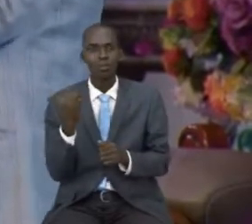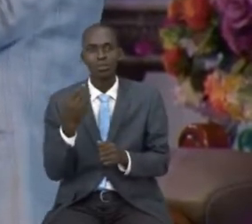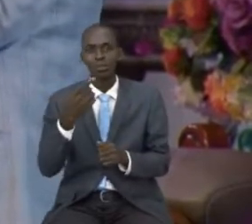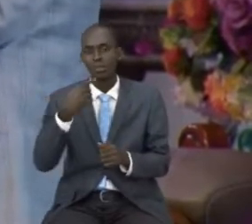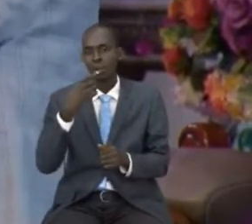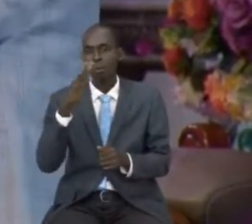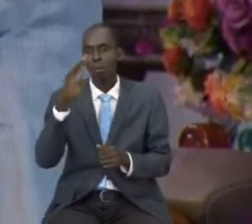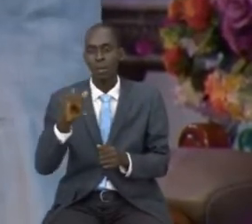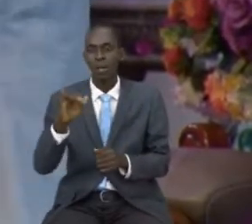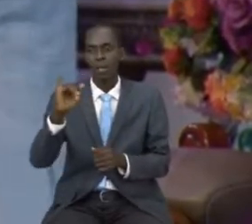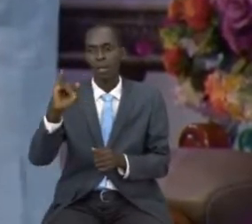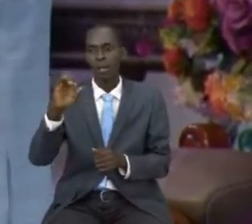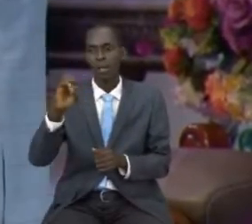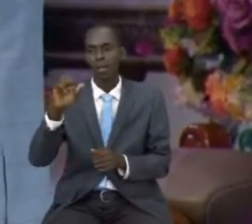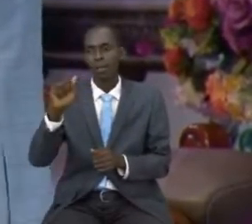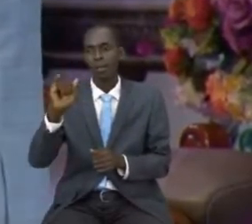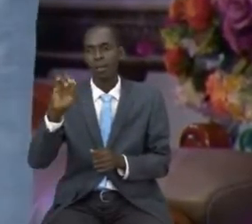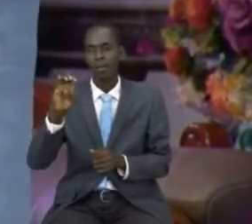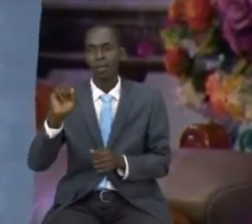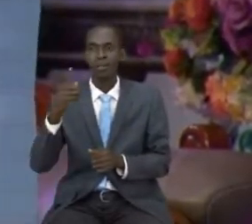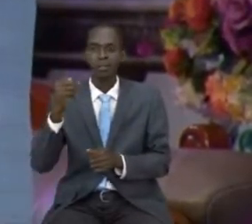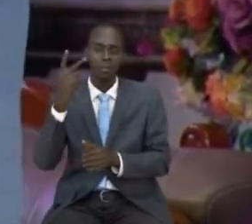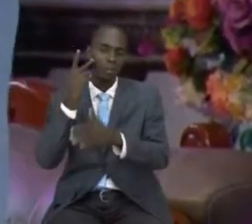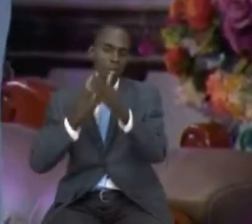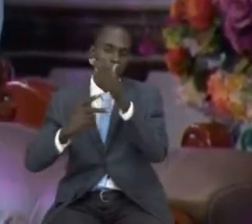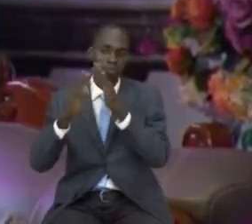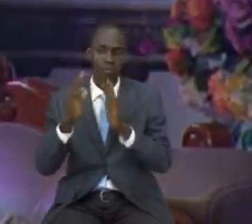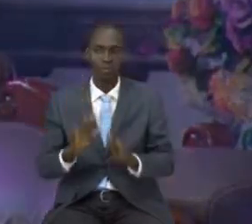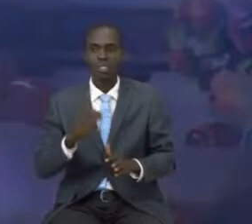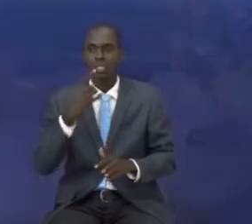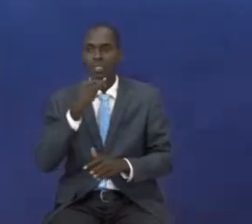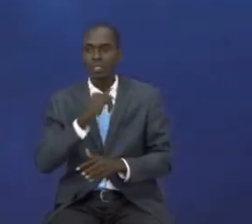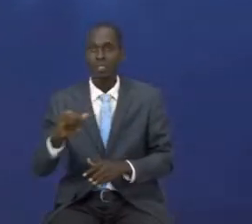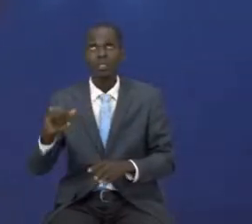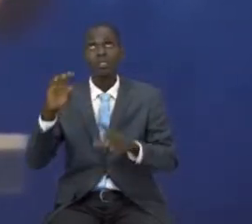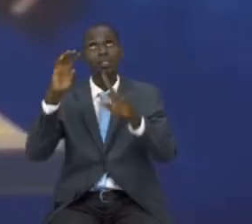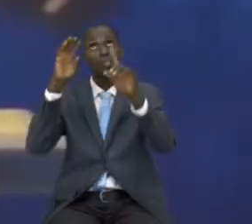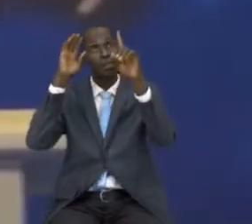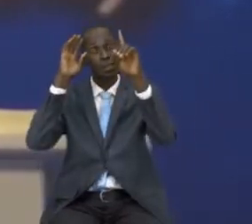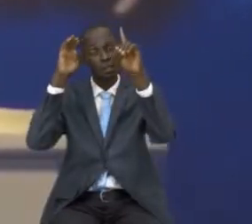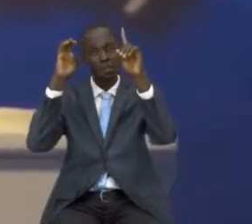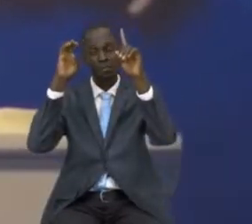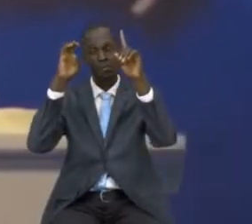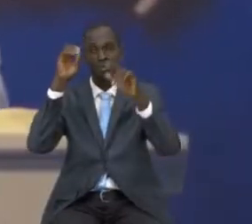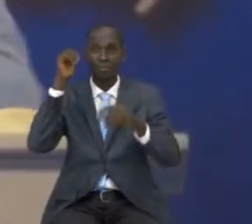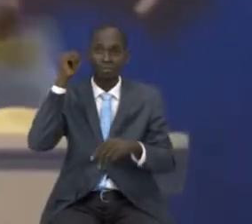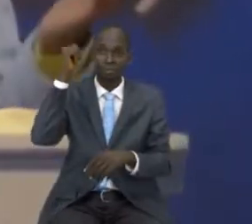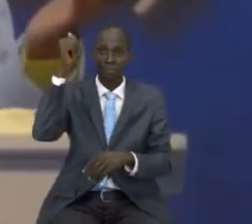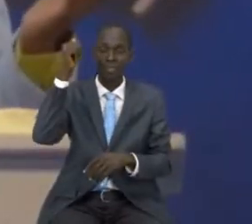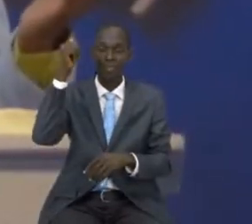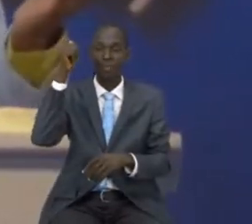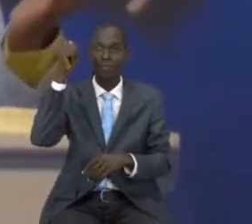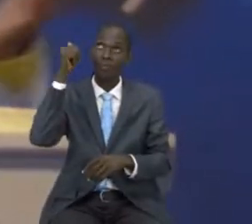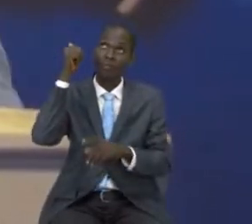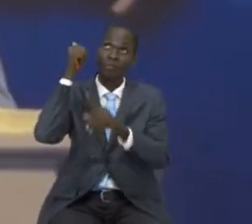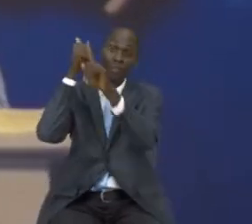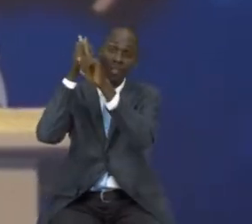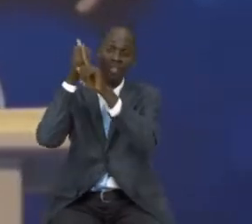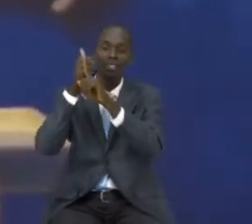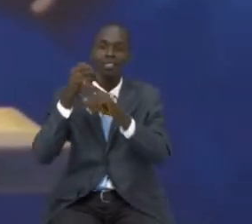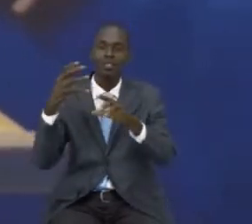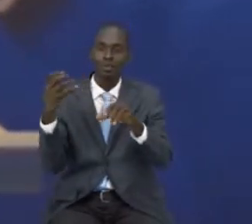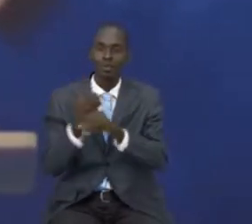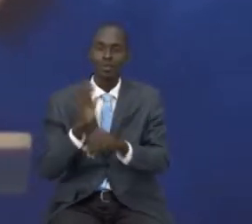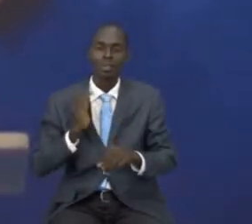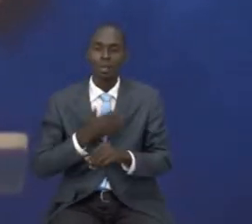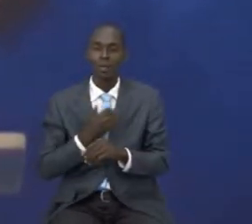Isaiah the prophet, saying, himself took our infirmities